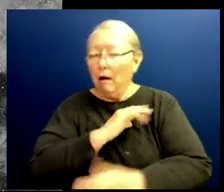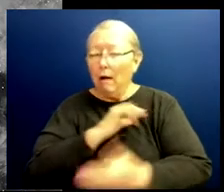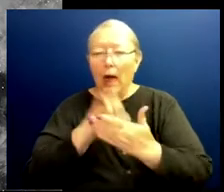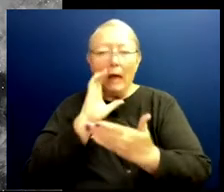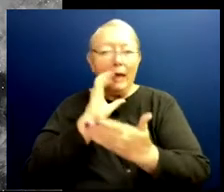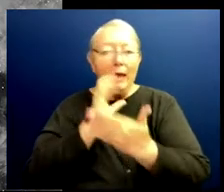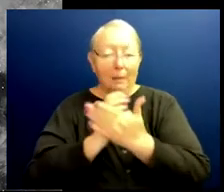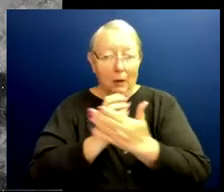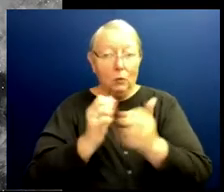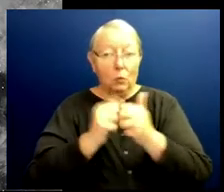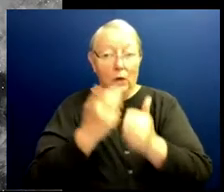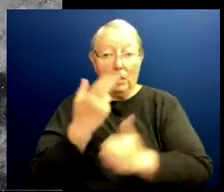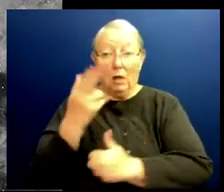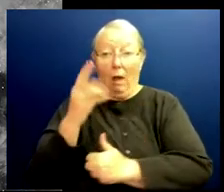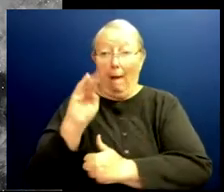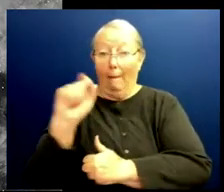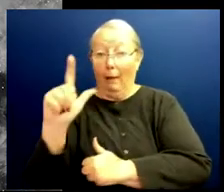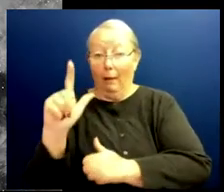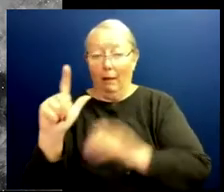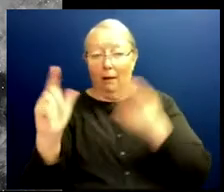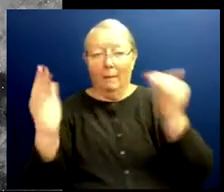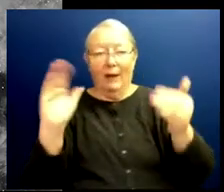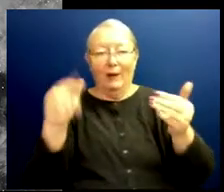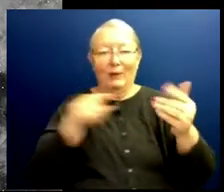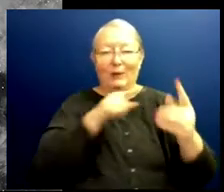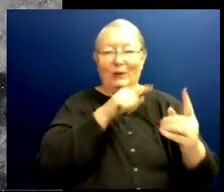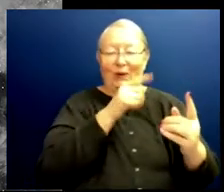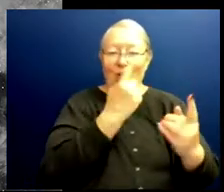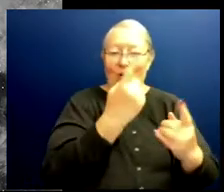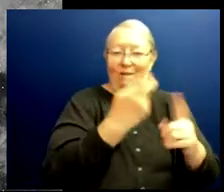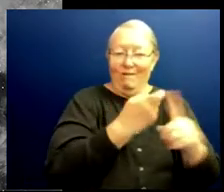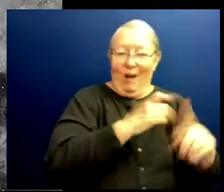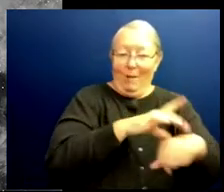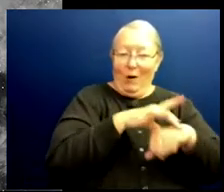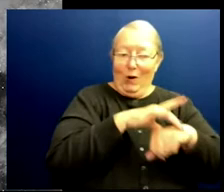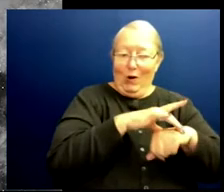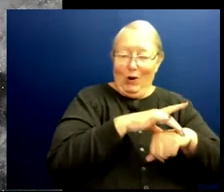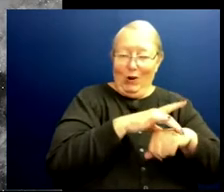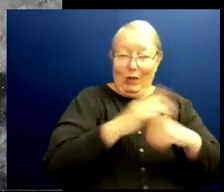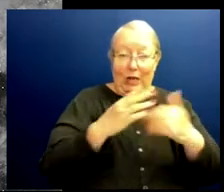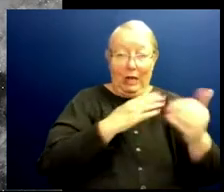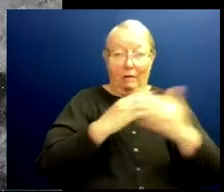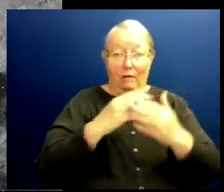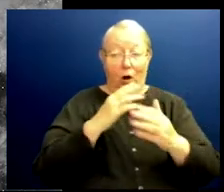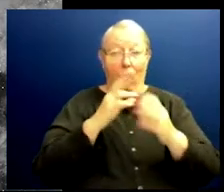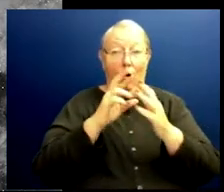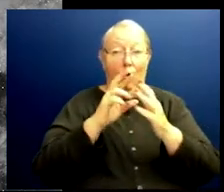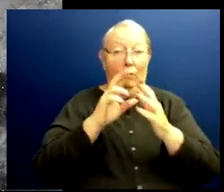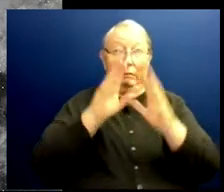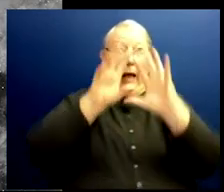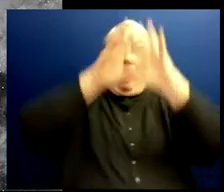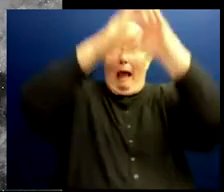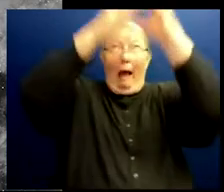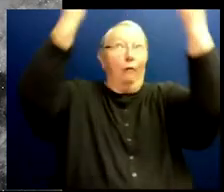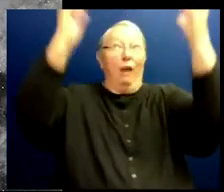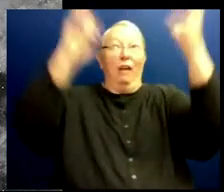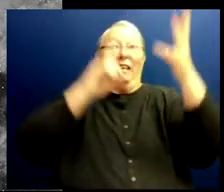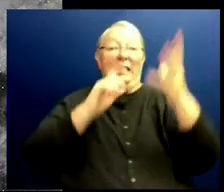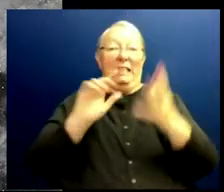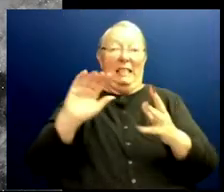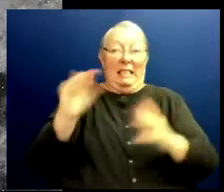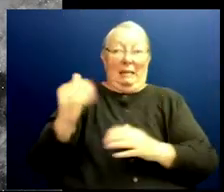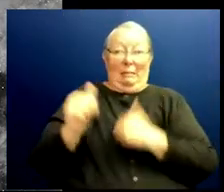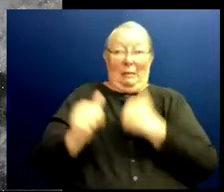than it is from a ground-based telescope. So the fact is, even though space is a hostile environment, that's the best place for